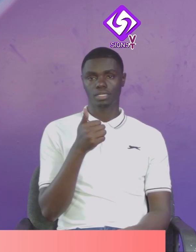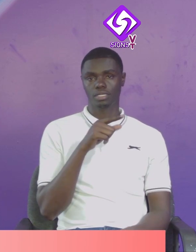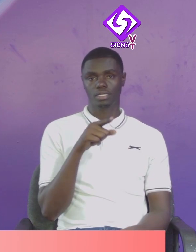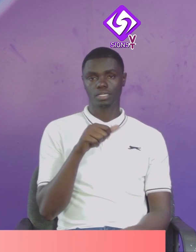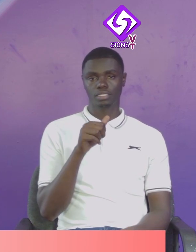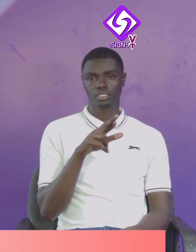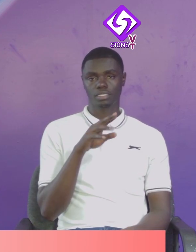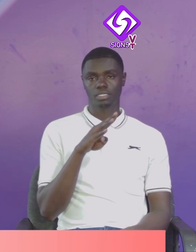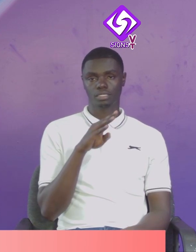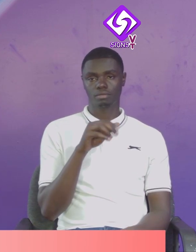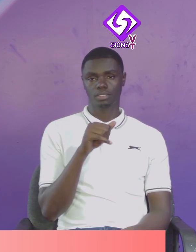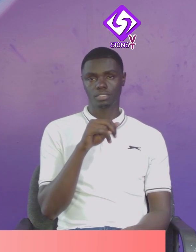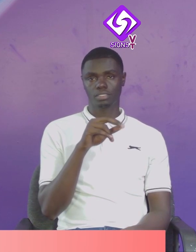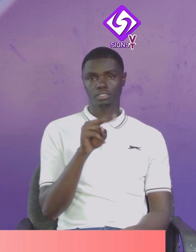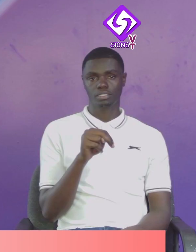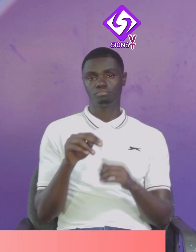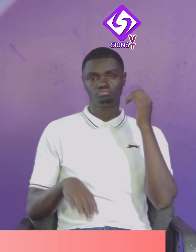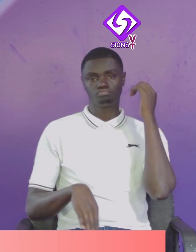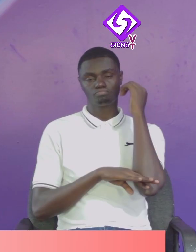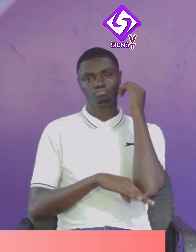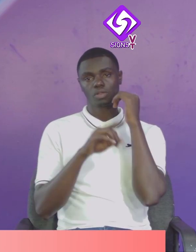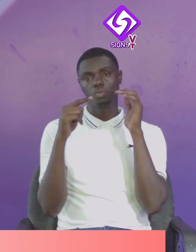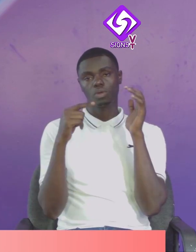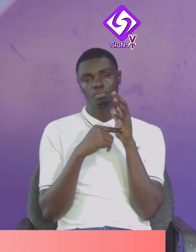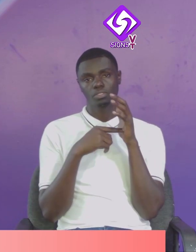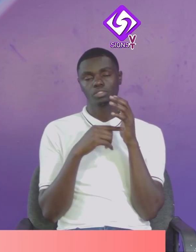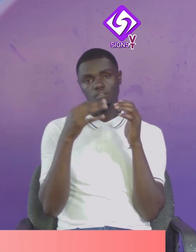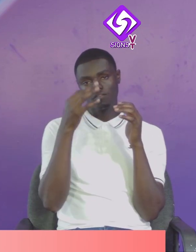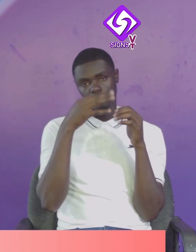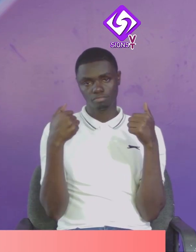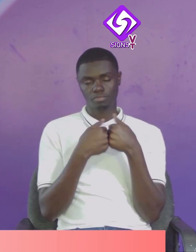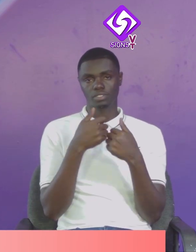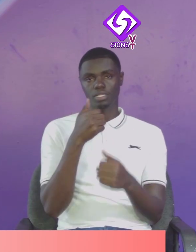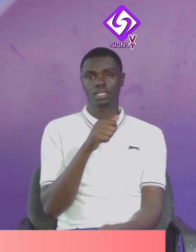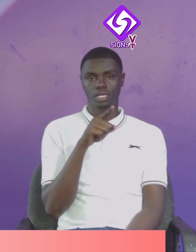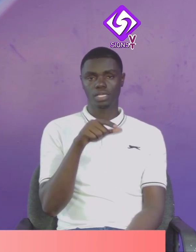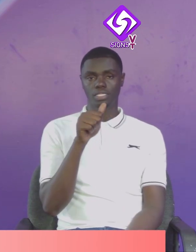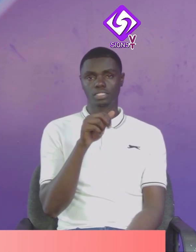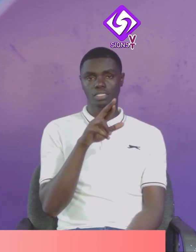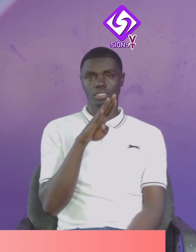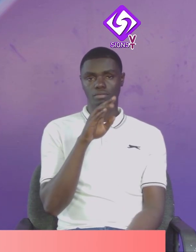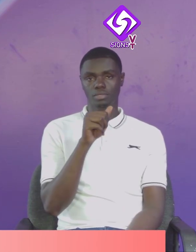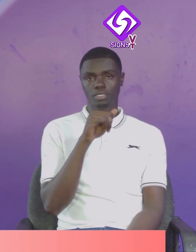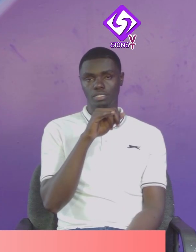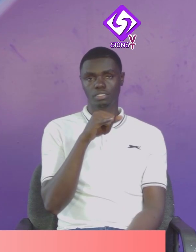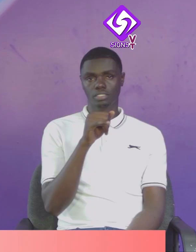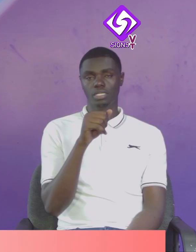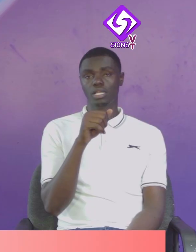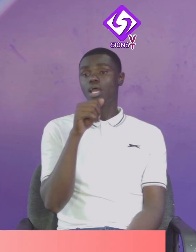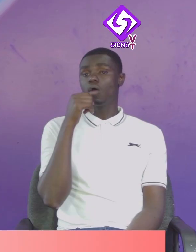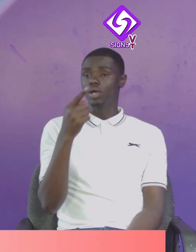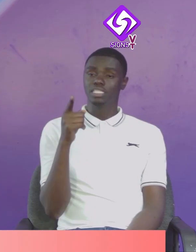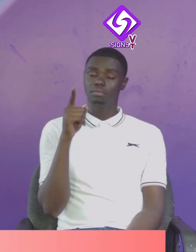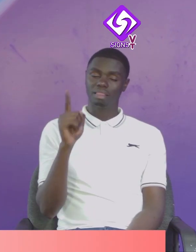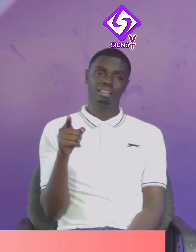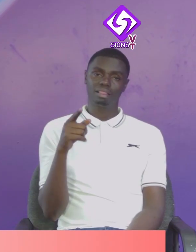the bottom with a single point. France are playing Azerbaijan next. One might consider this as a walkover because they've already qualified, so